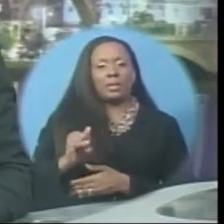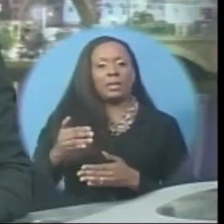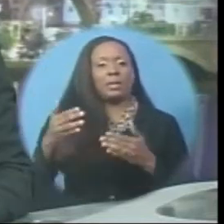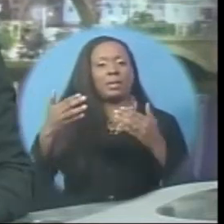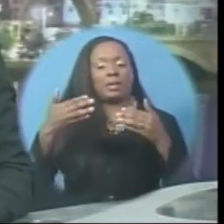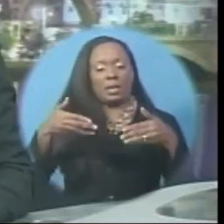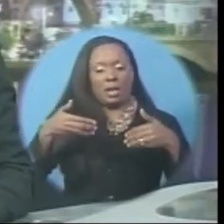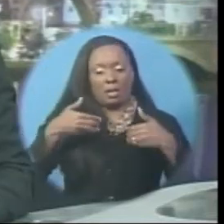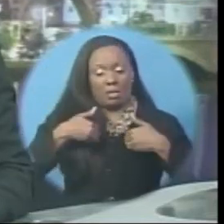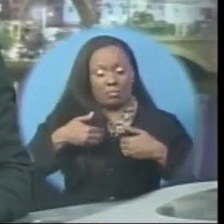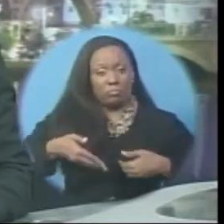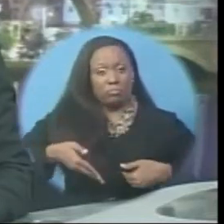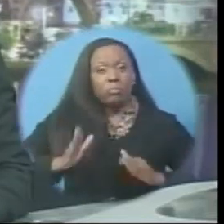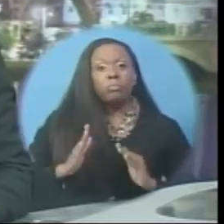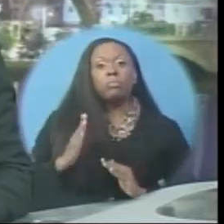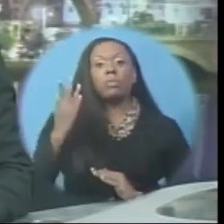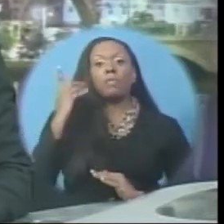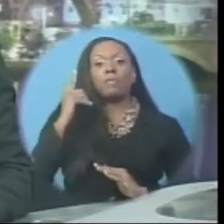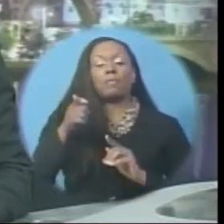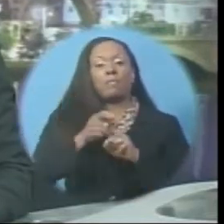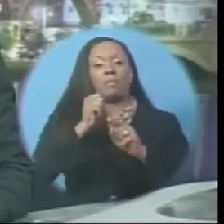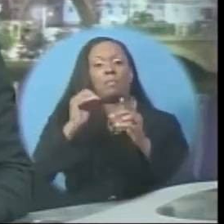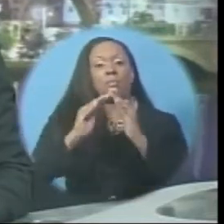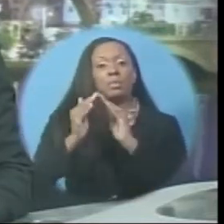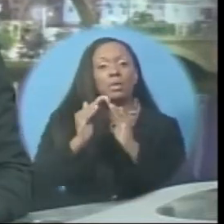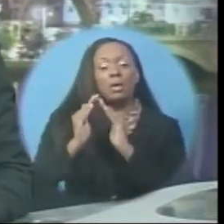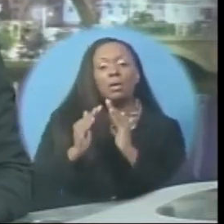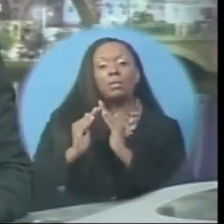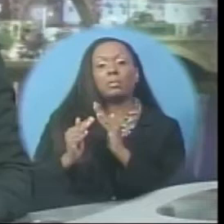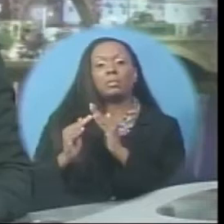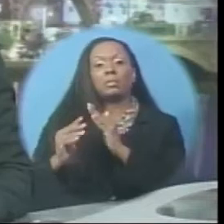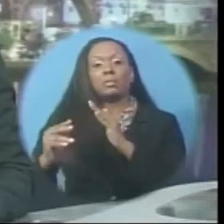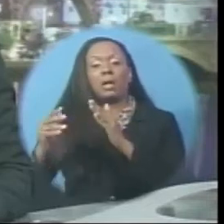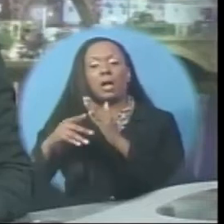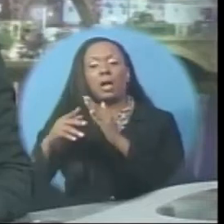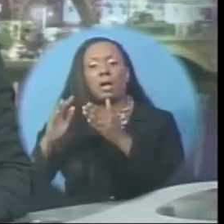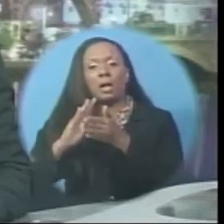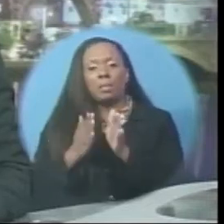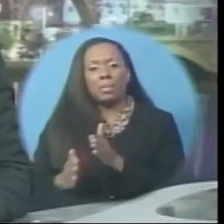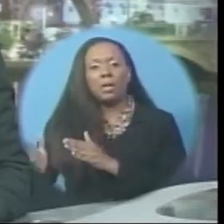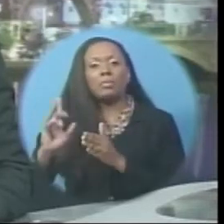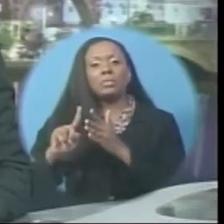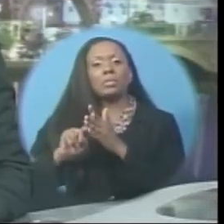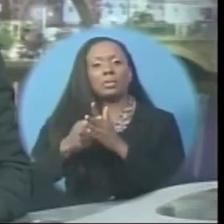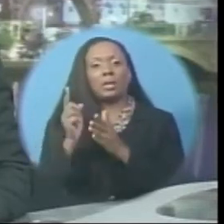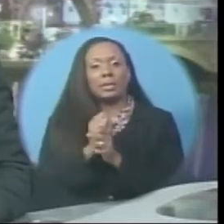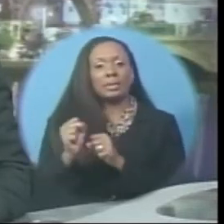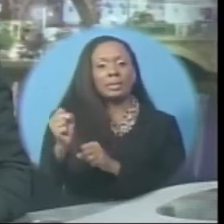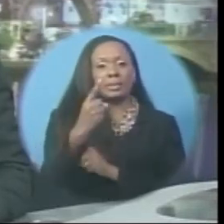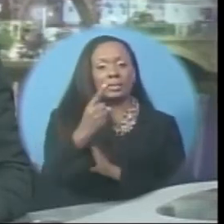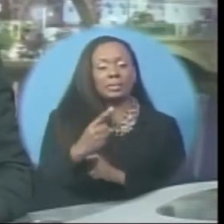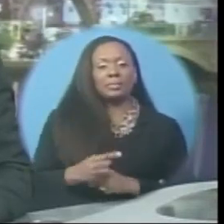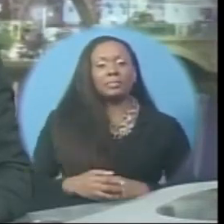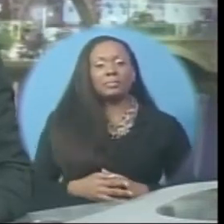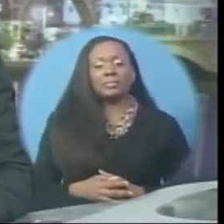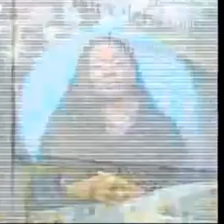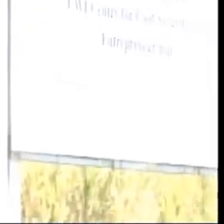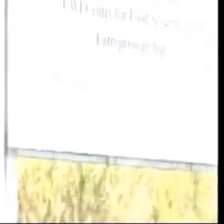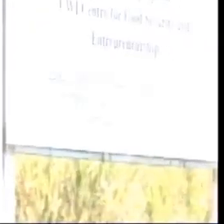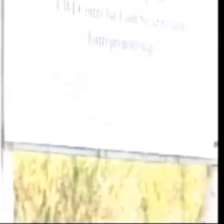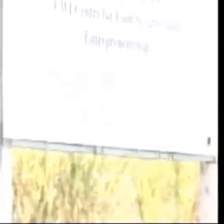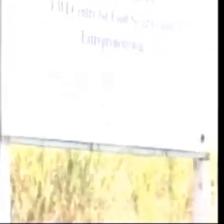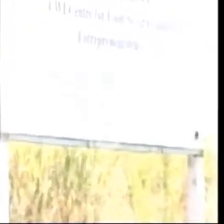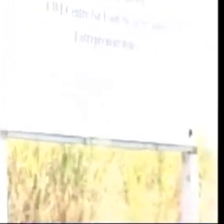planning permission and the project should get started by the second quarter of next year. Lisa Broom tells us more. It started out